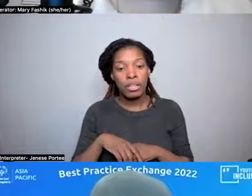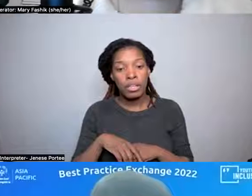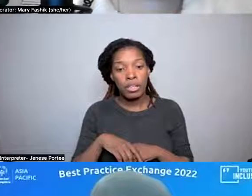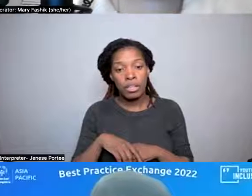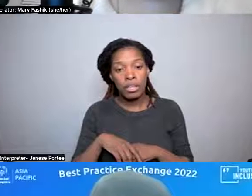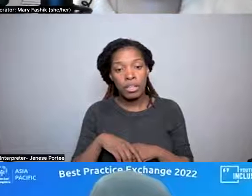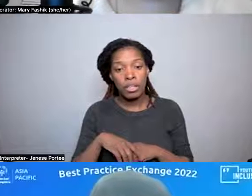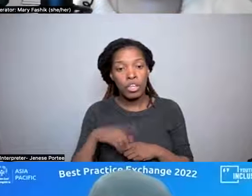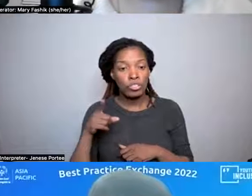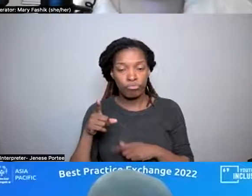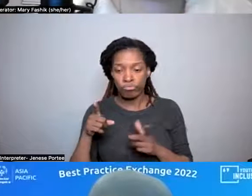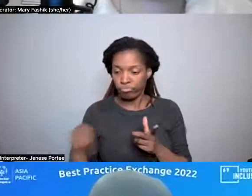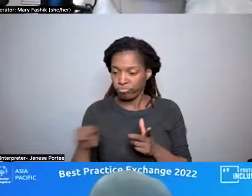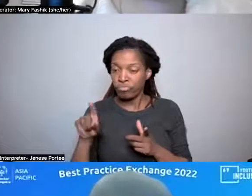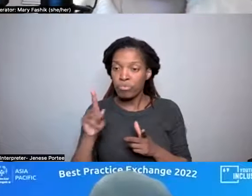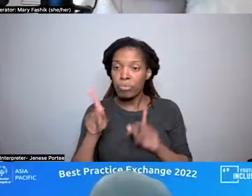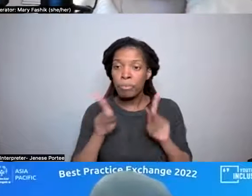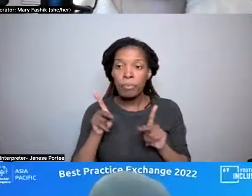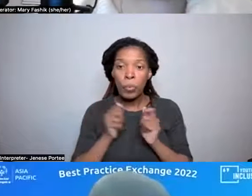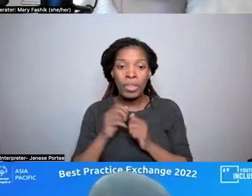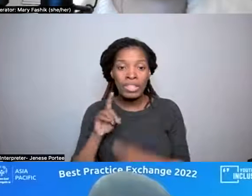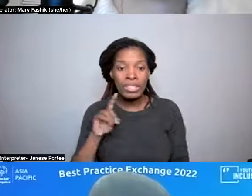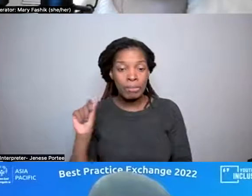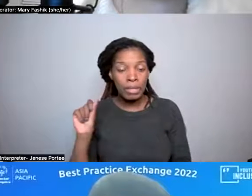succession. You are not